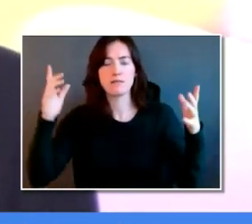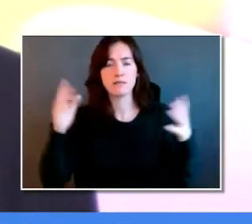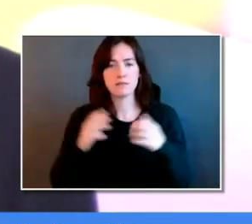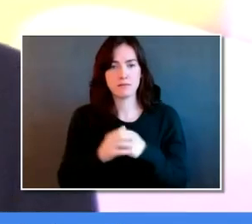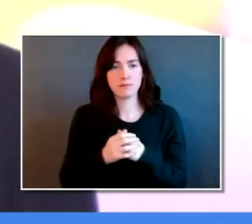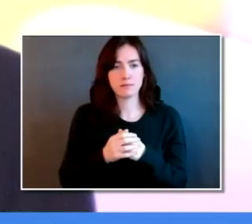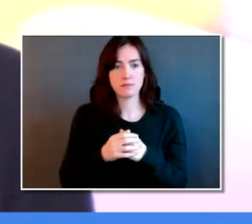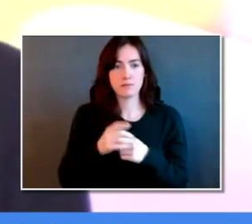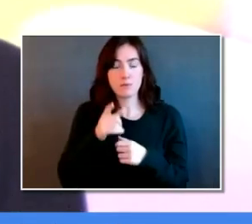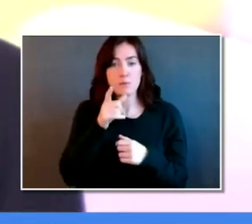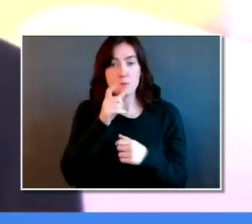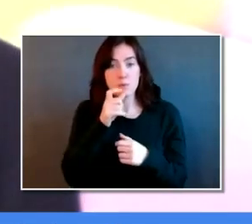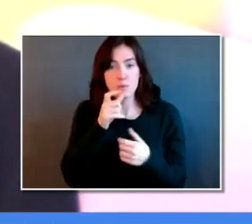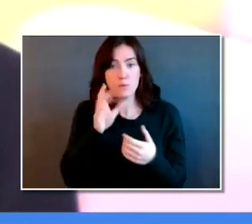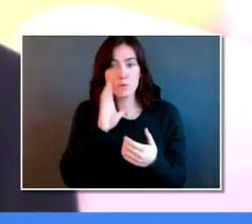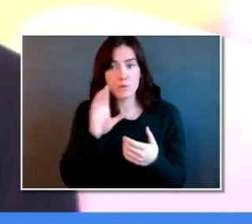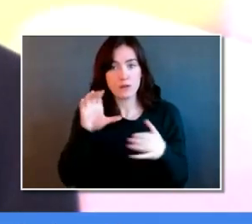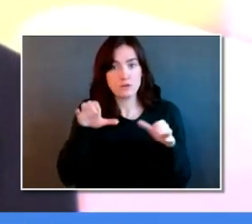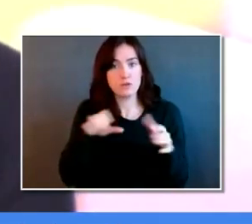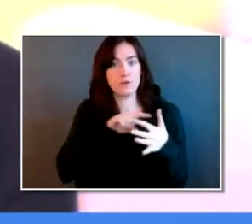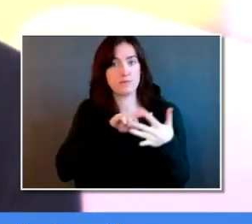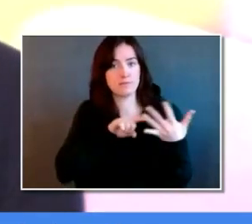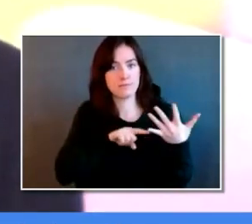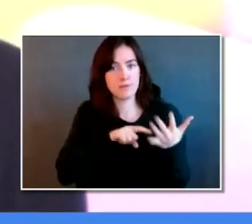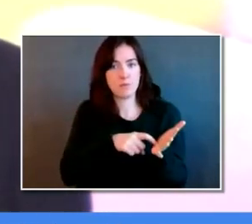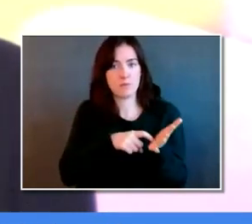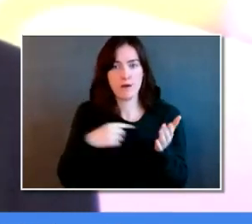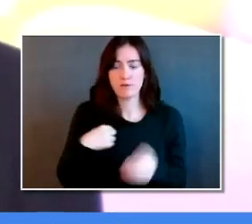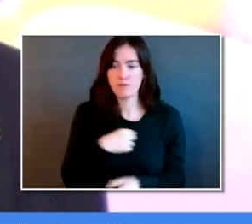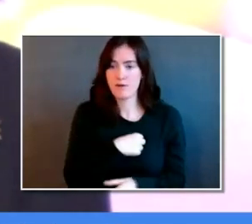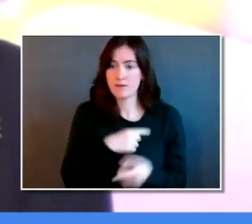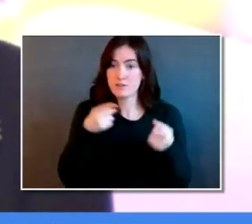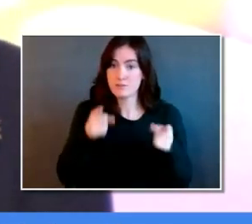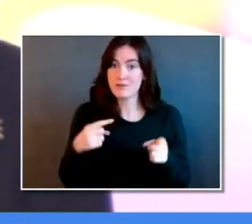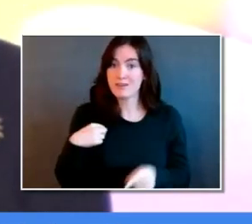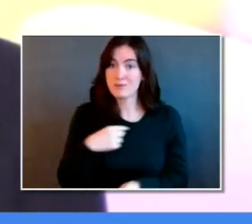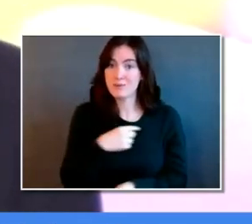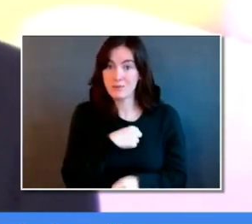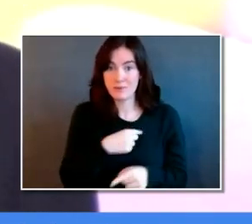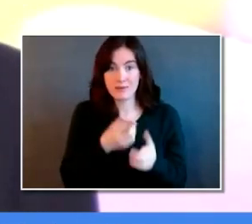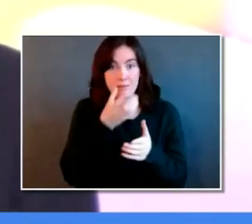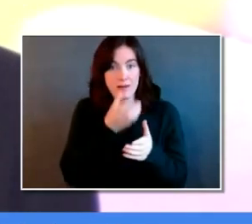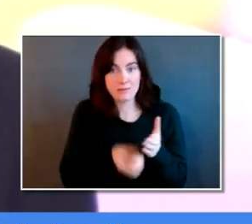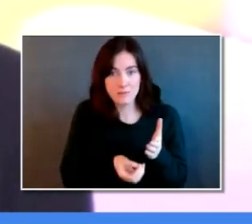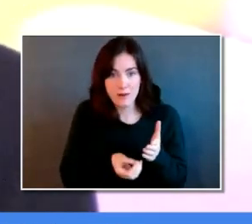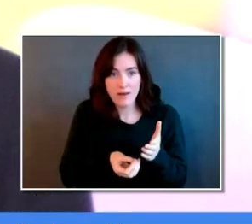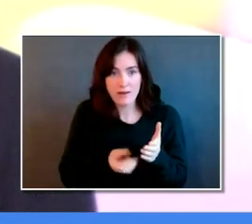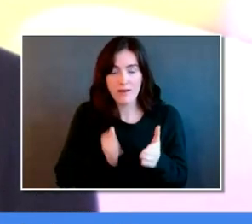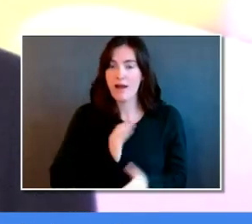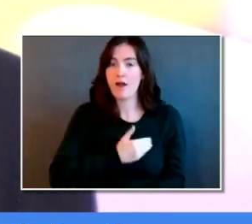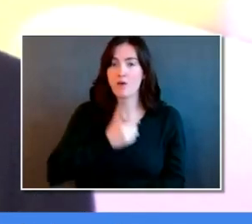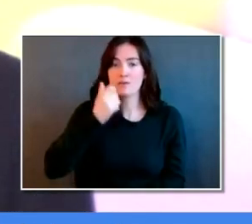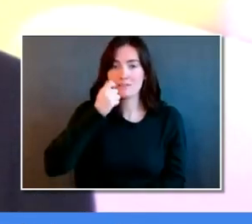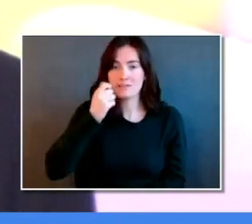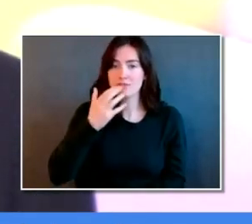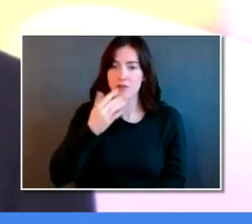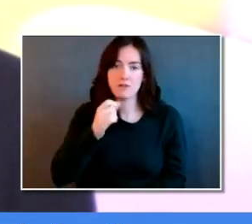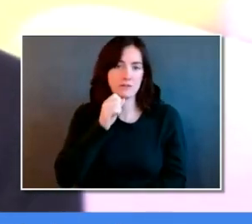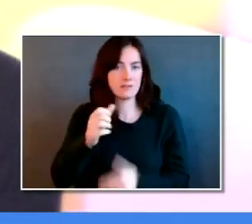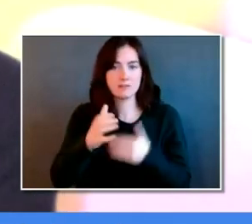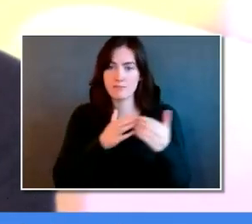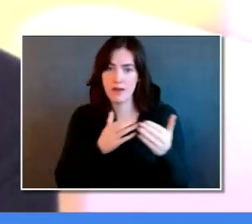we leave this place, our skin color is not going to matter. It will return to